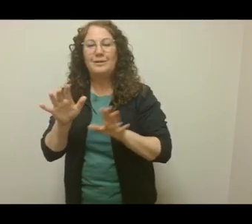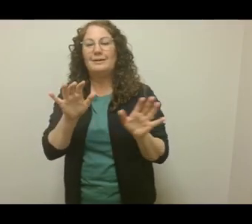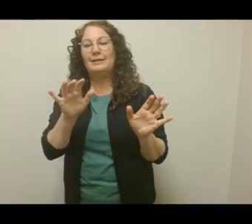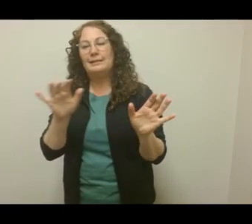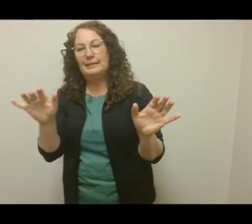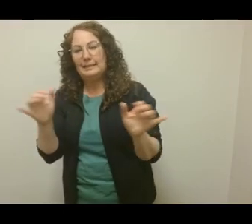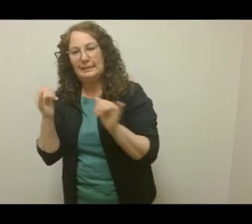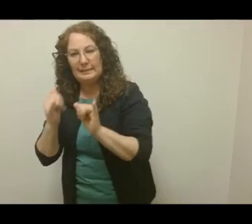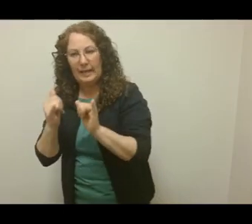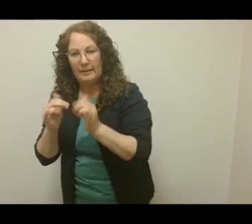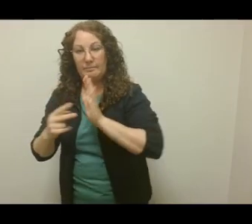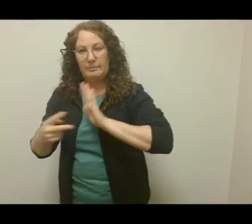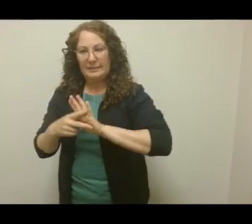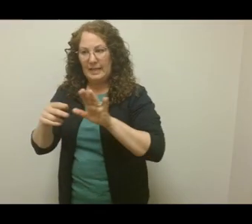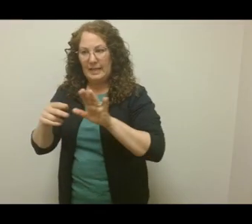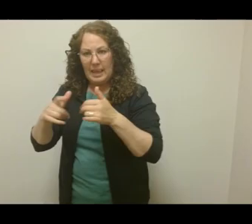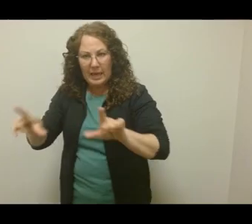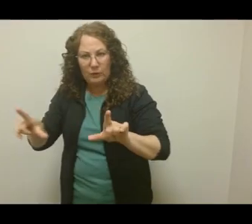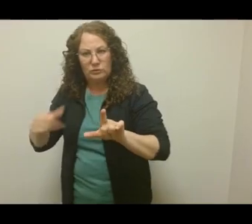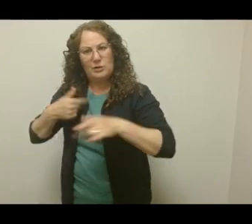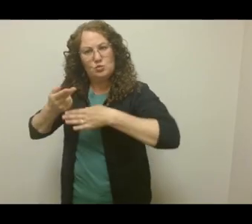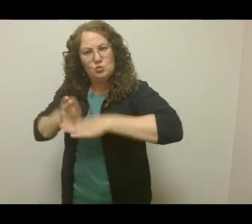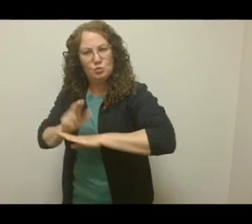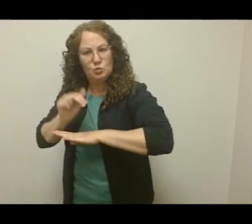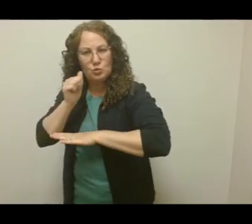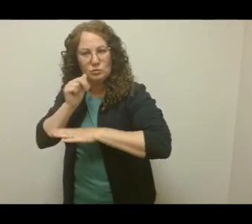language that he is used to using.